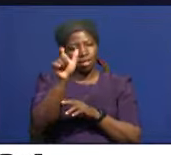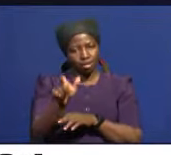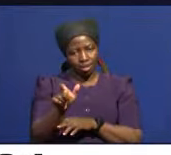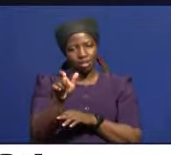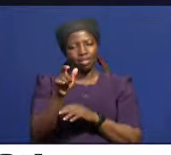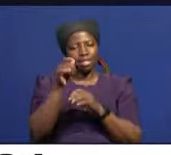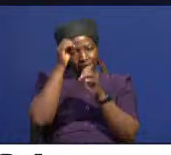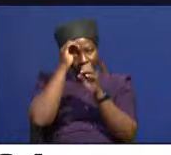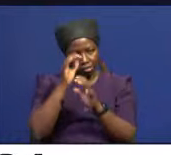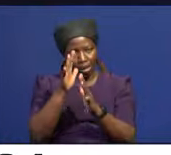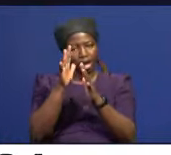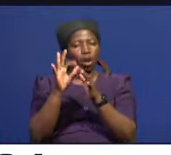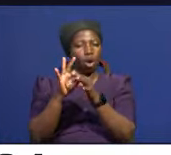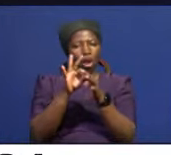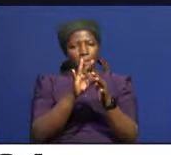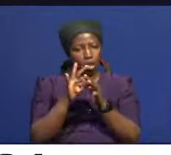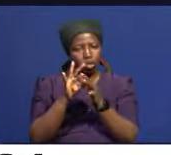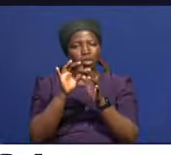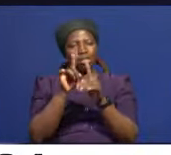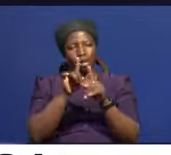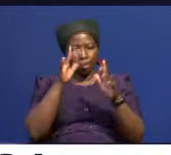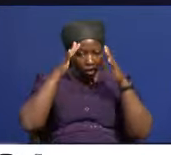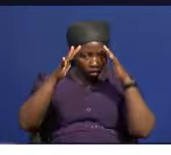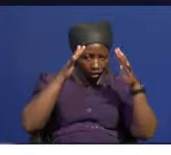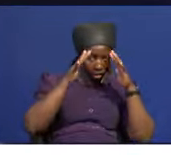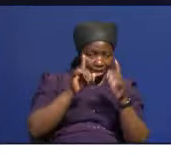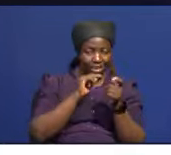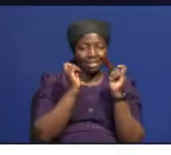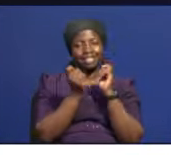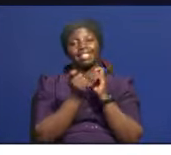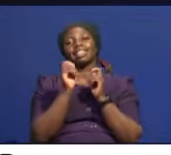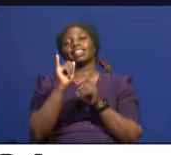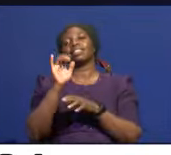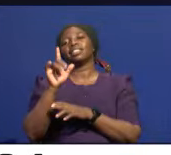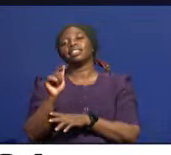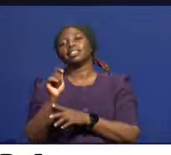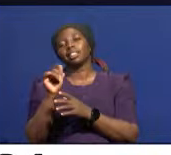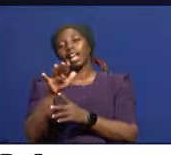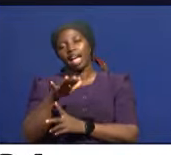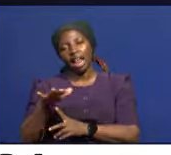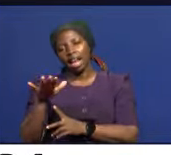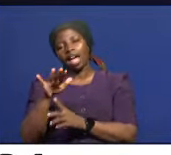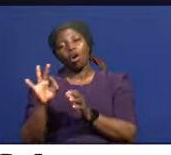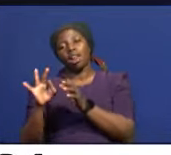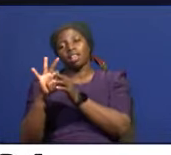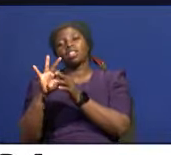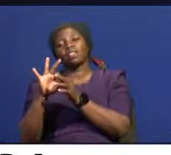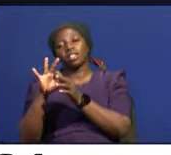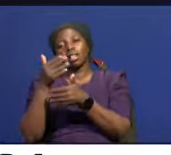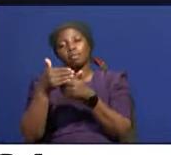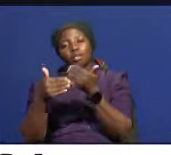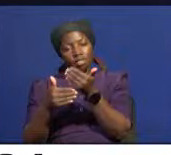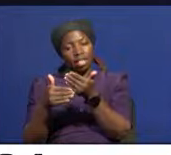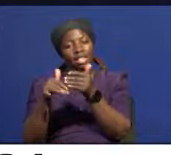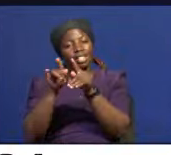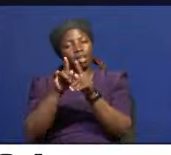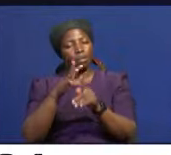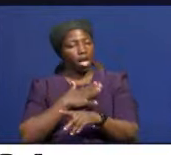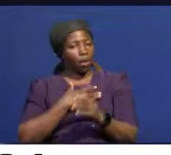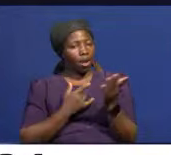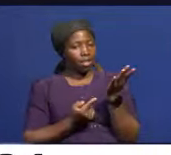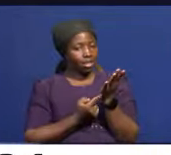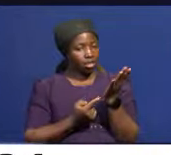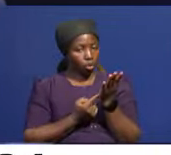collaboration and innovation, and transform the ICT ecosystem, connectivity infrastructure, and our